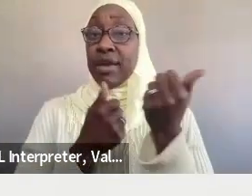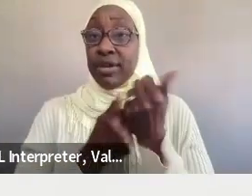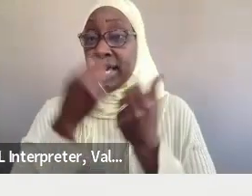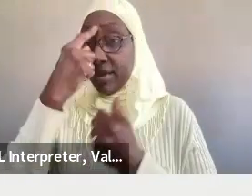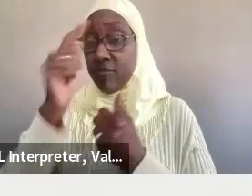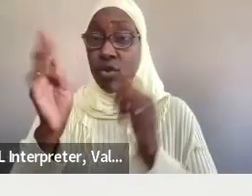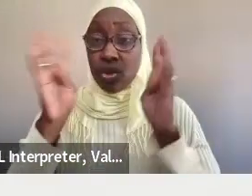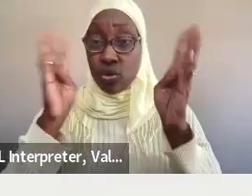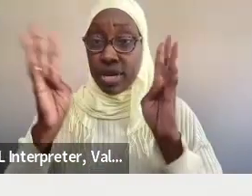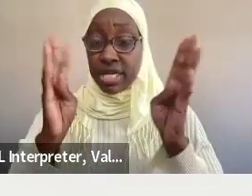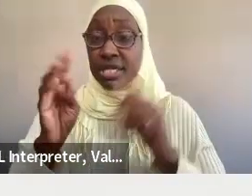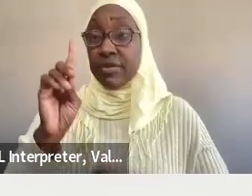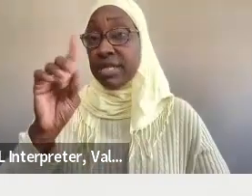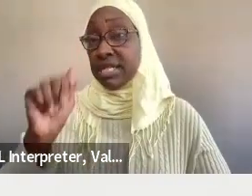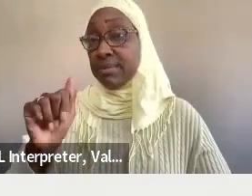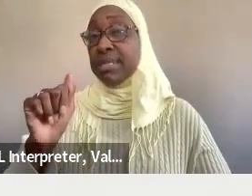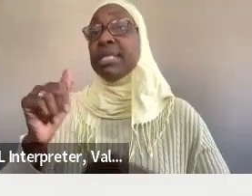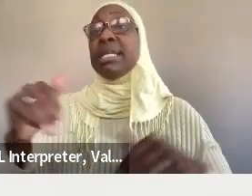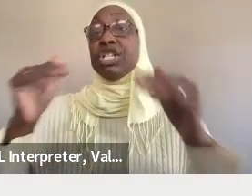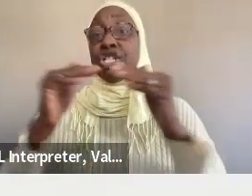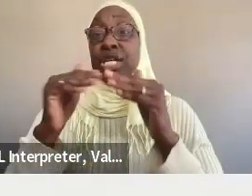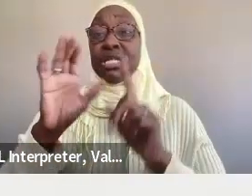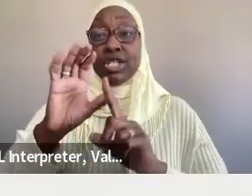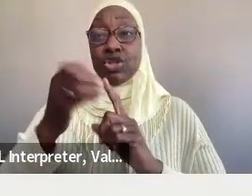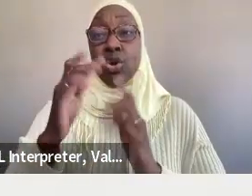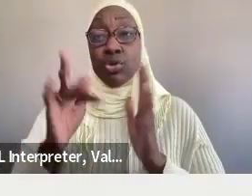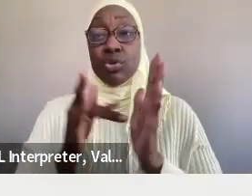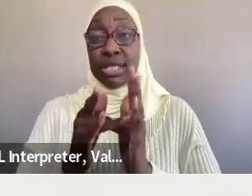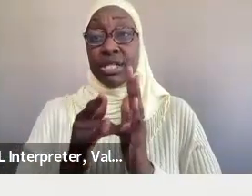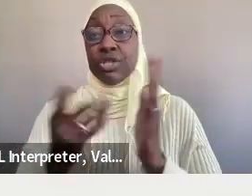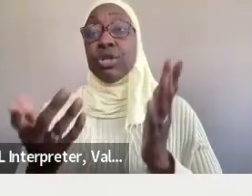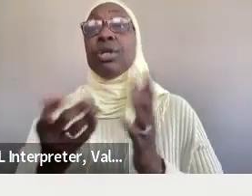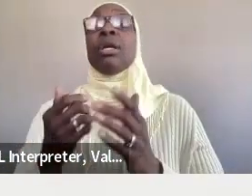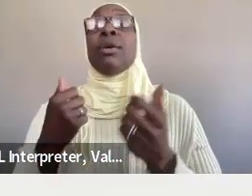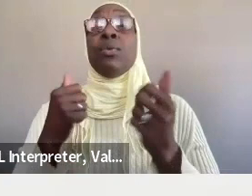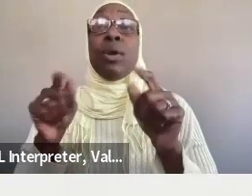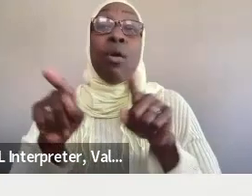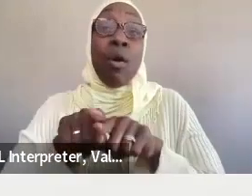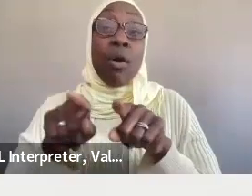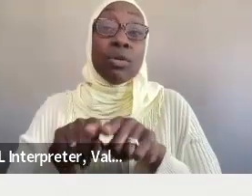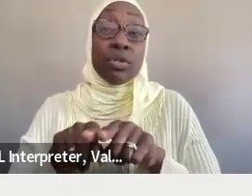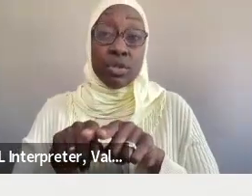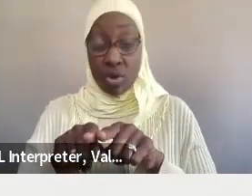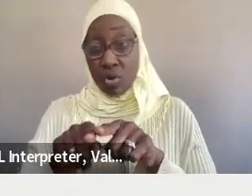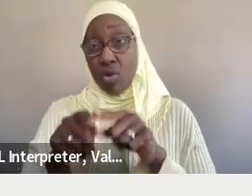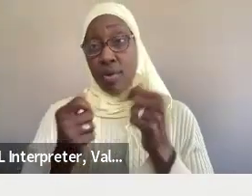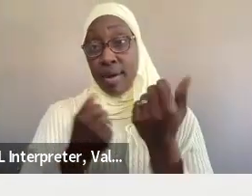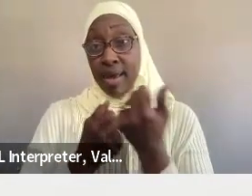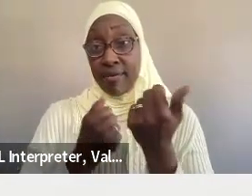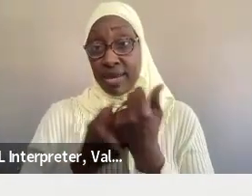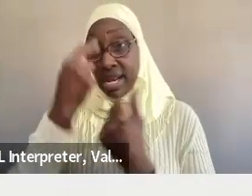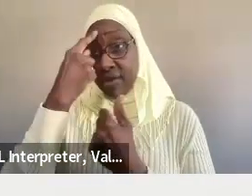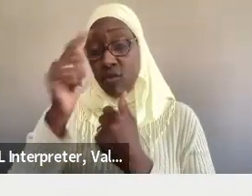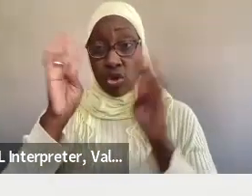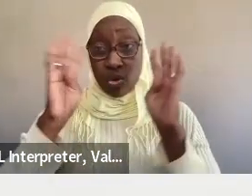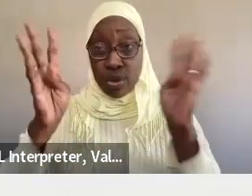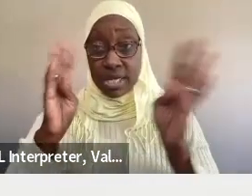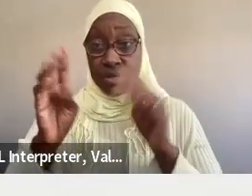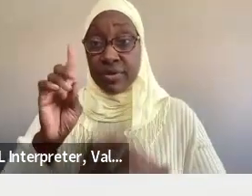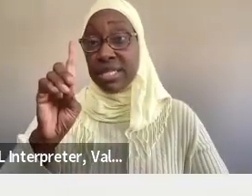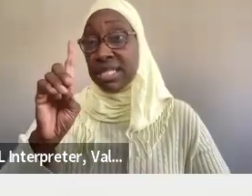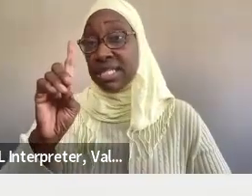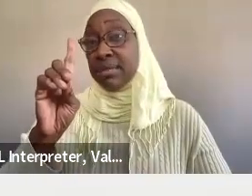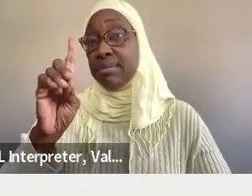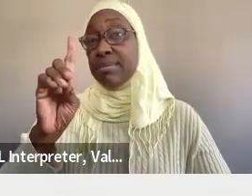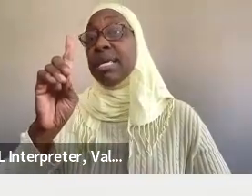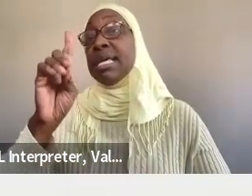disability justice cultural center on campus. And we're also advocating for the creation of a disability studies concentration as